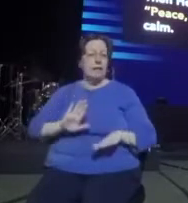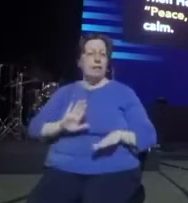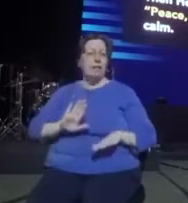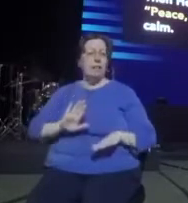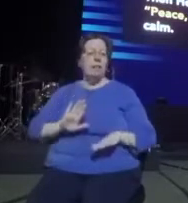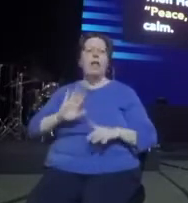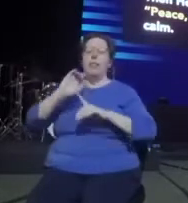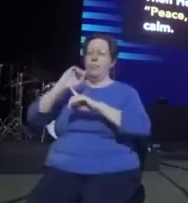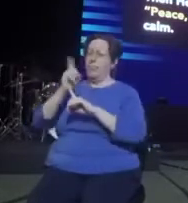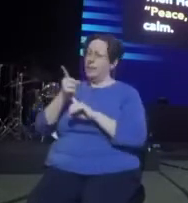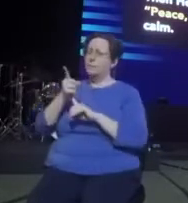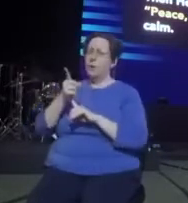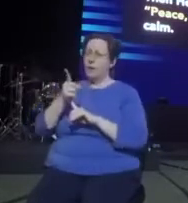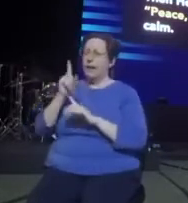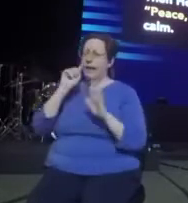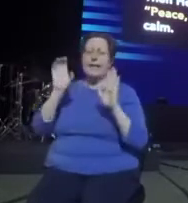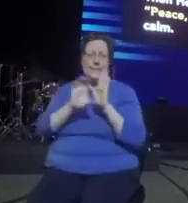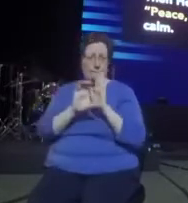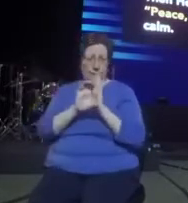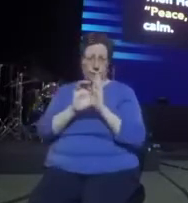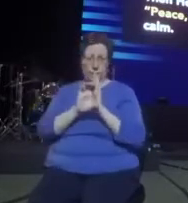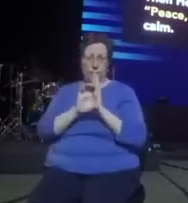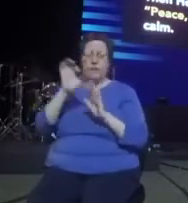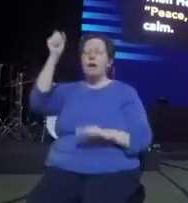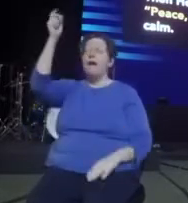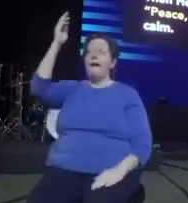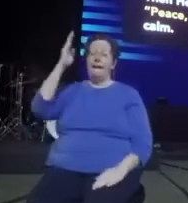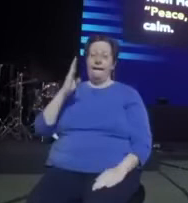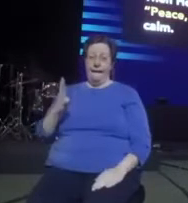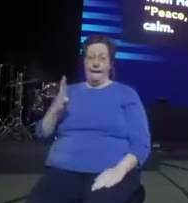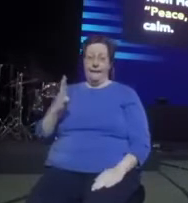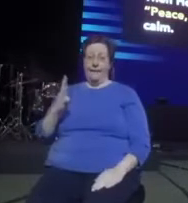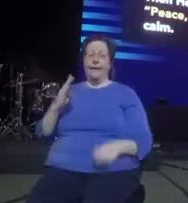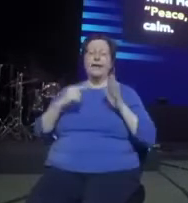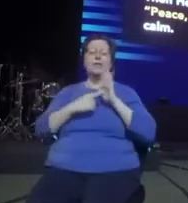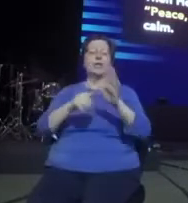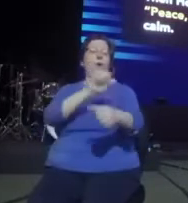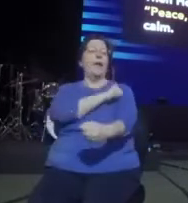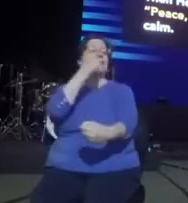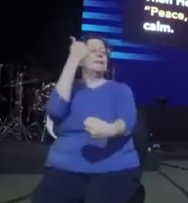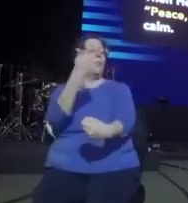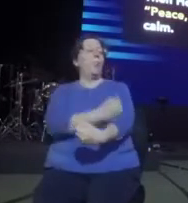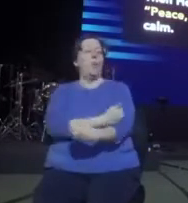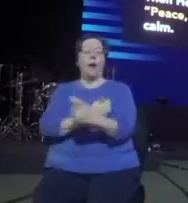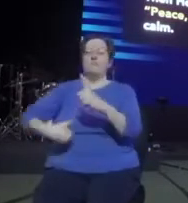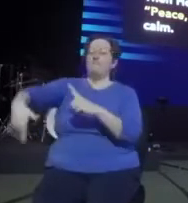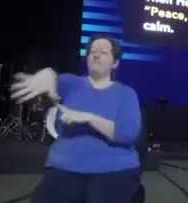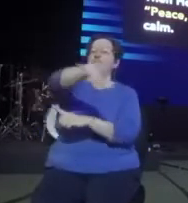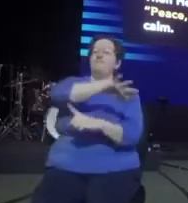moment, you got to get the picture. Here is God showing his authority